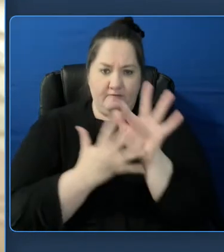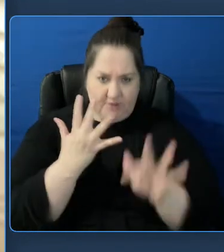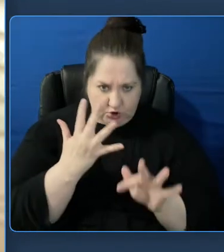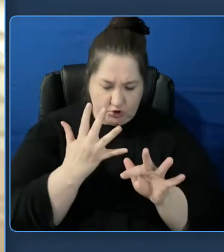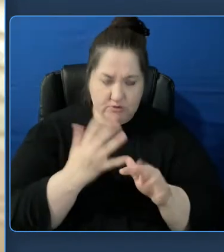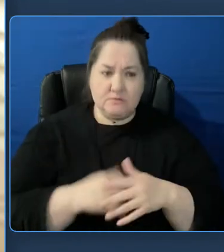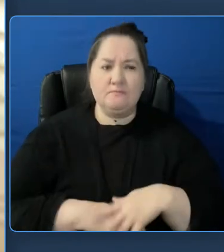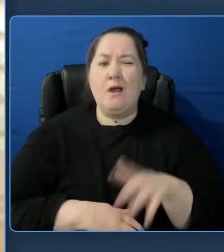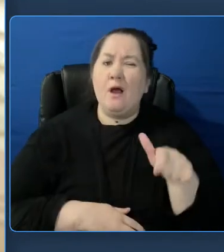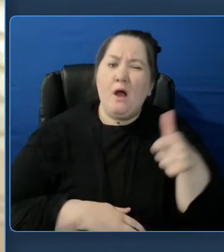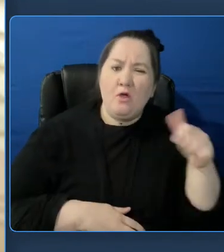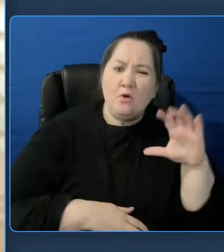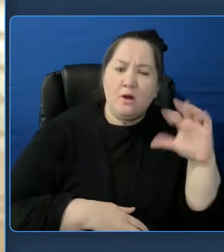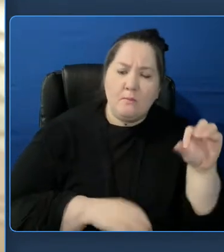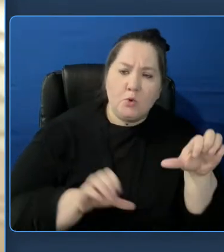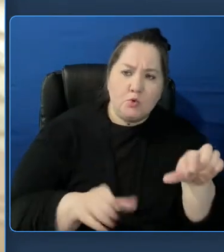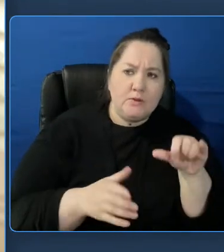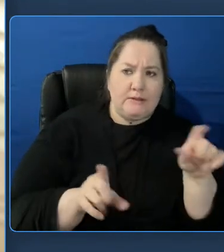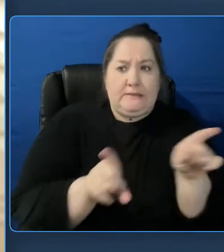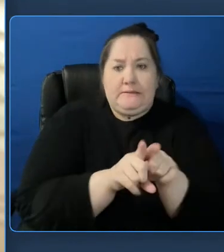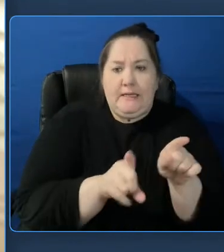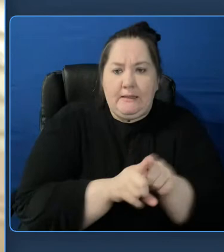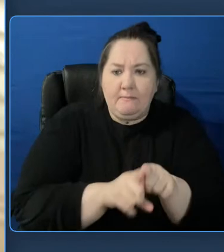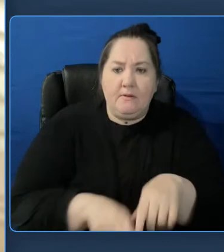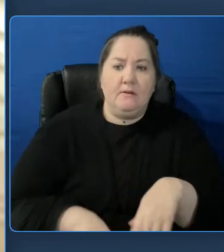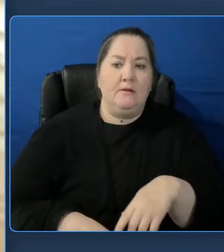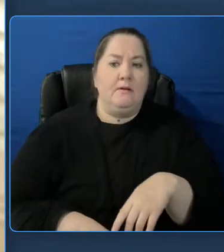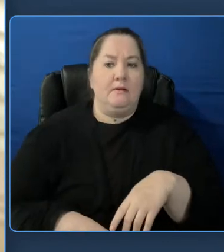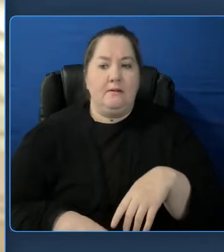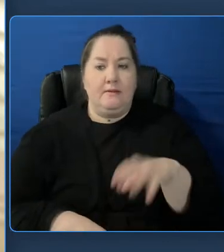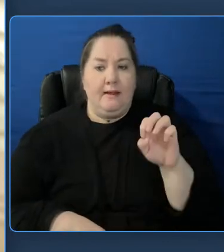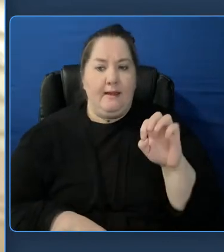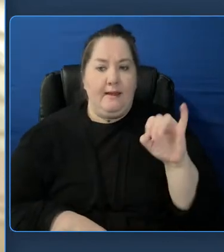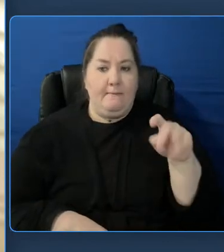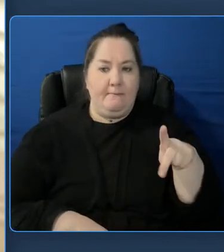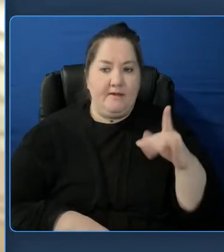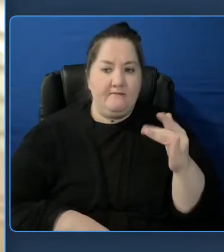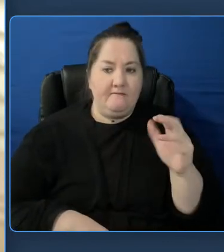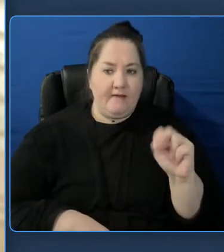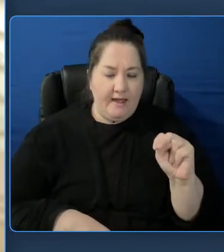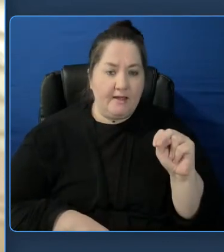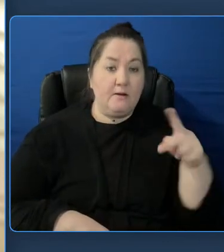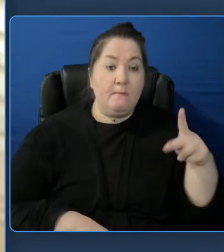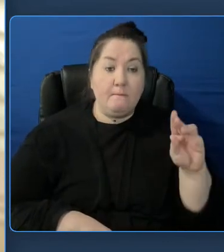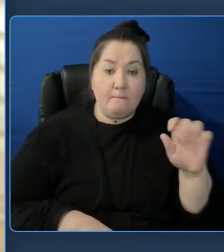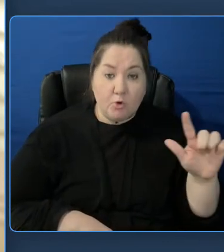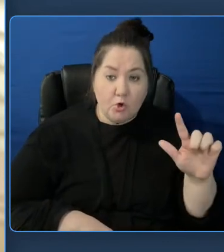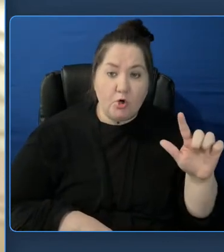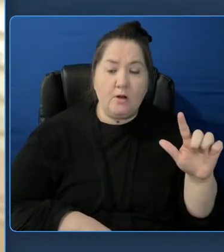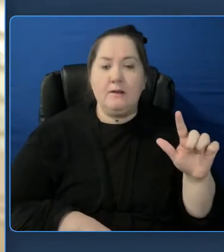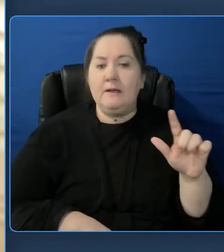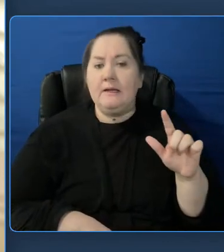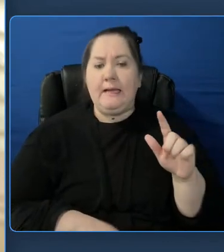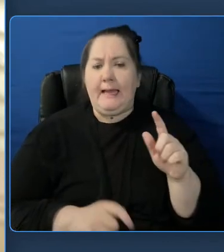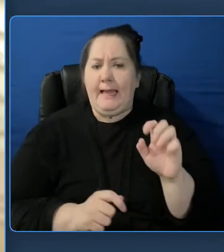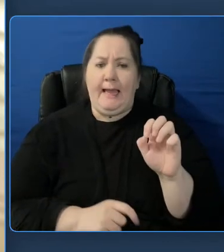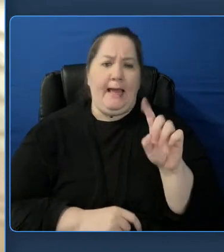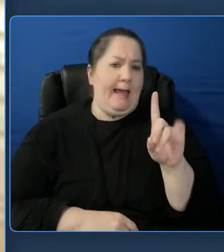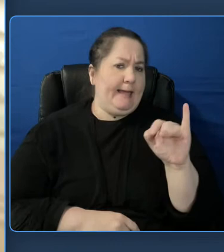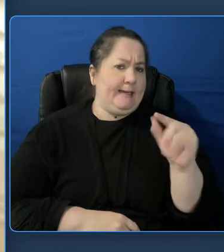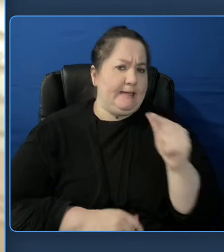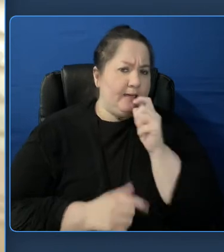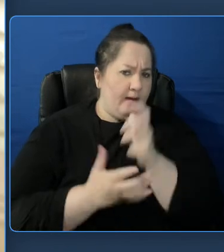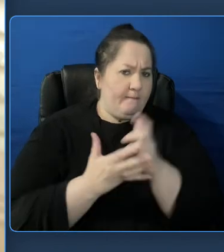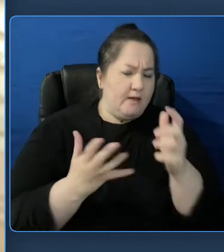Now, there are other companies that are doing this. The Epiphan Pearl that was mentioned before does encoding, doesn't do as much editing.